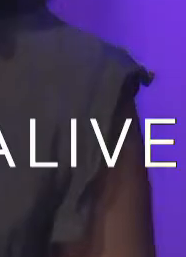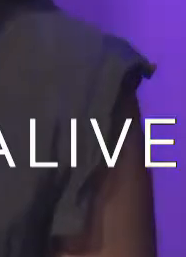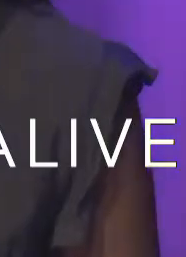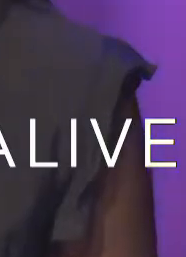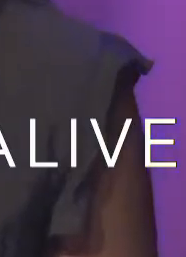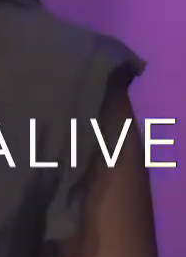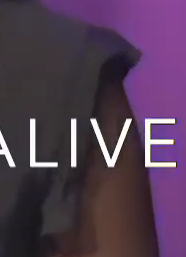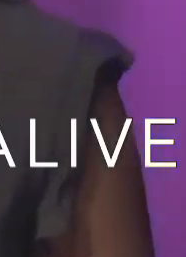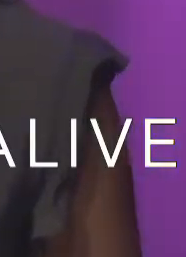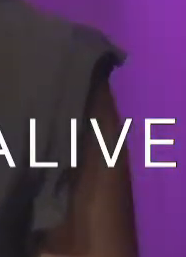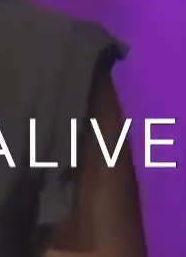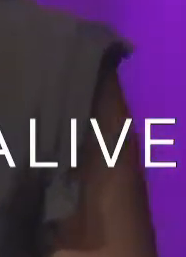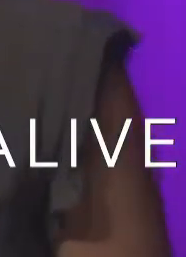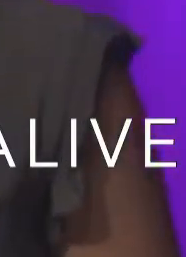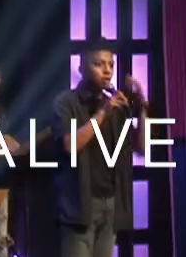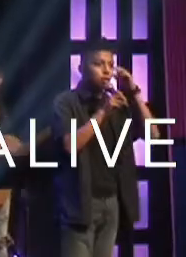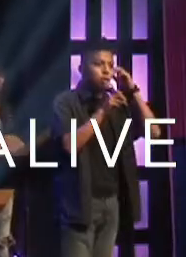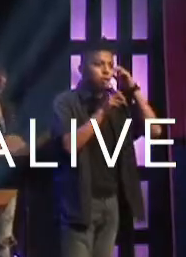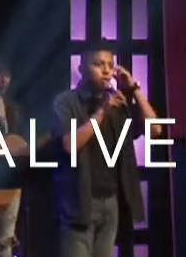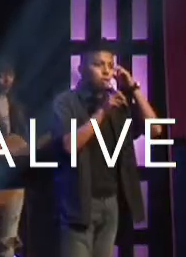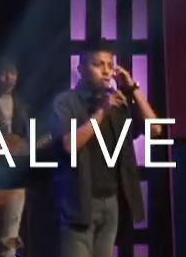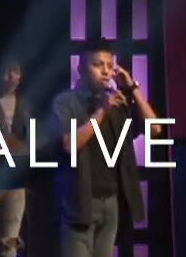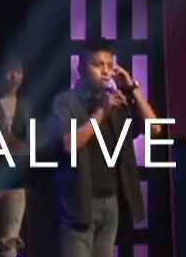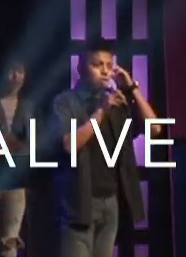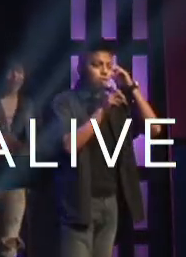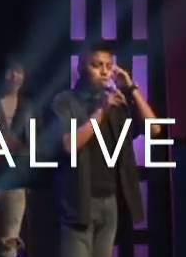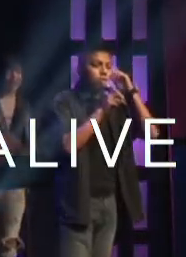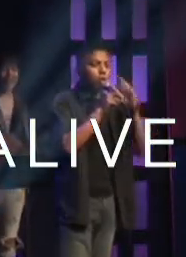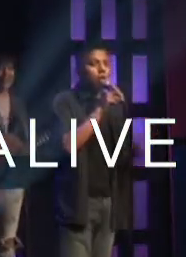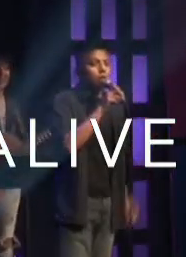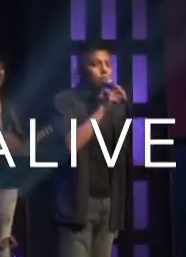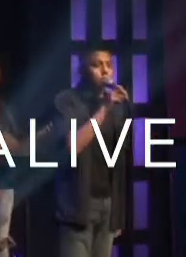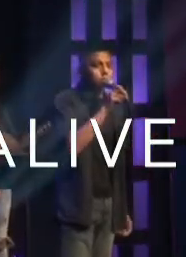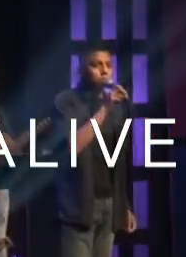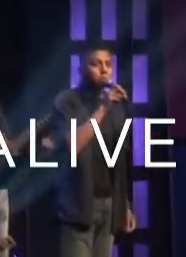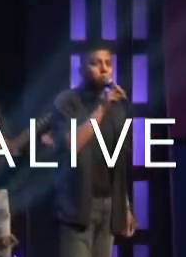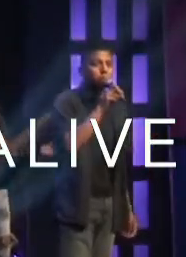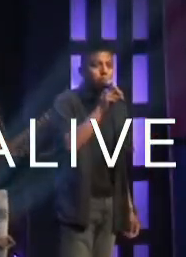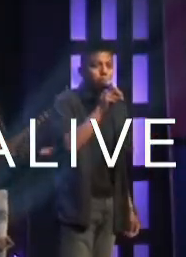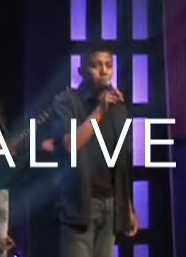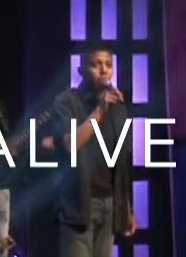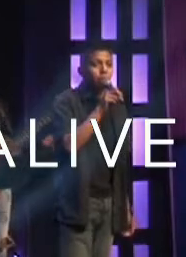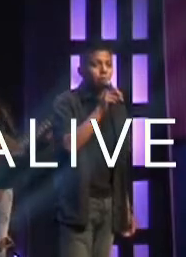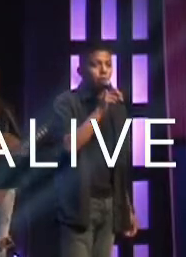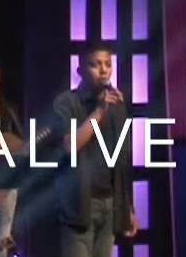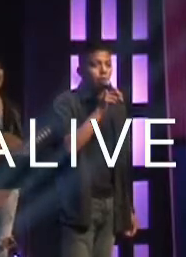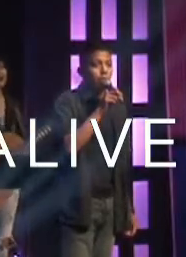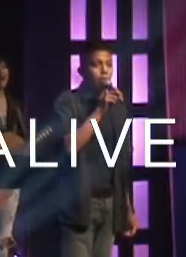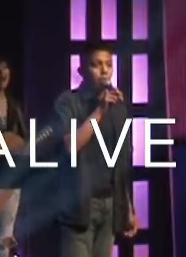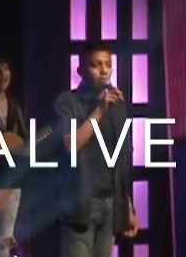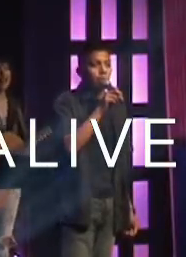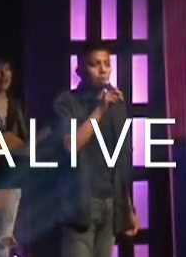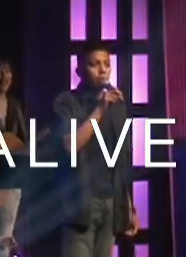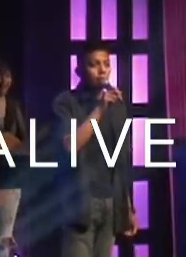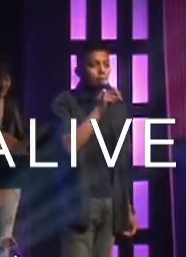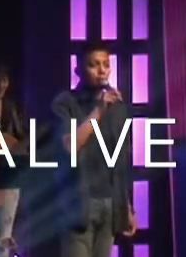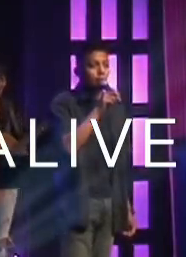hope alive because you are alive. You keep hope